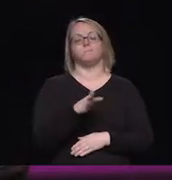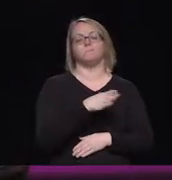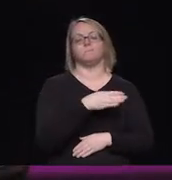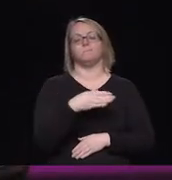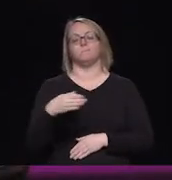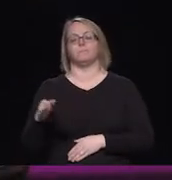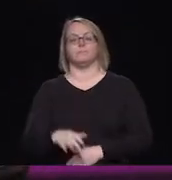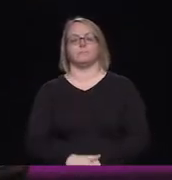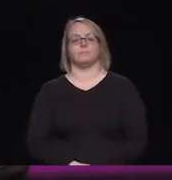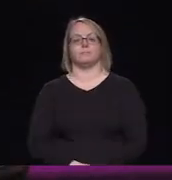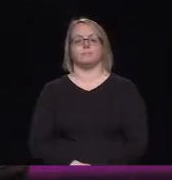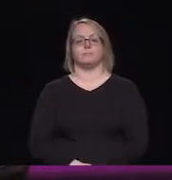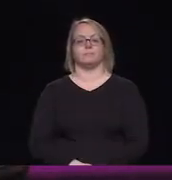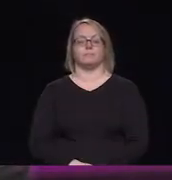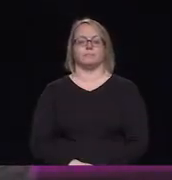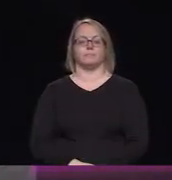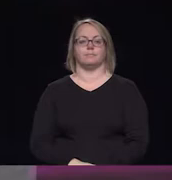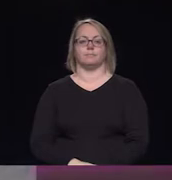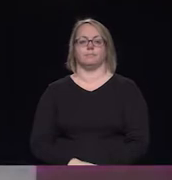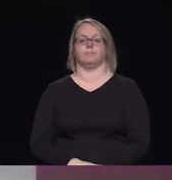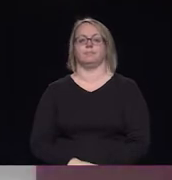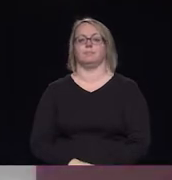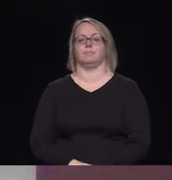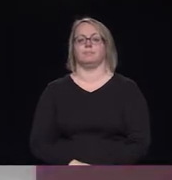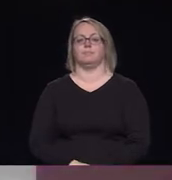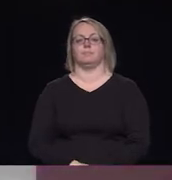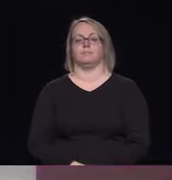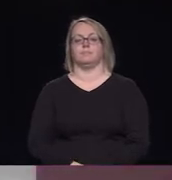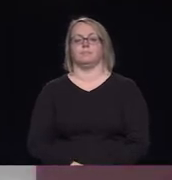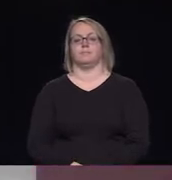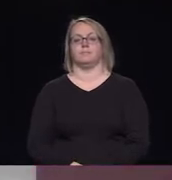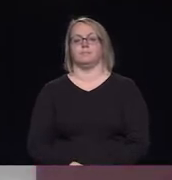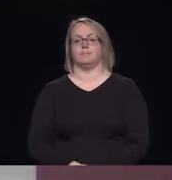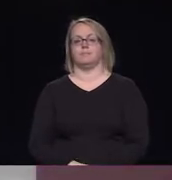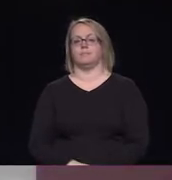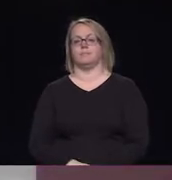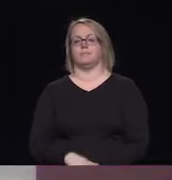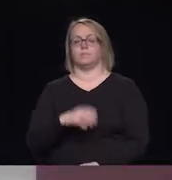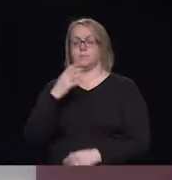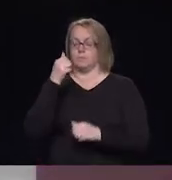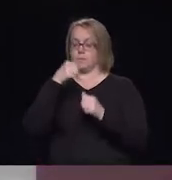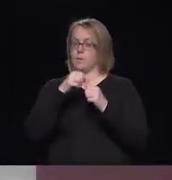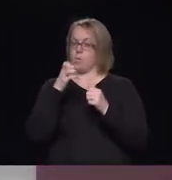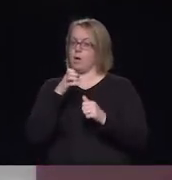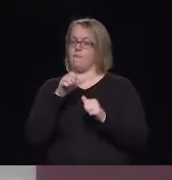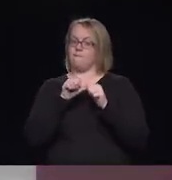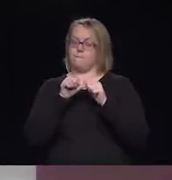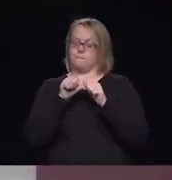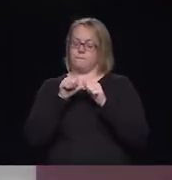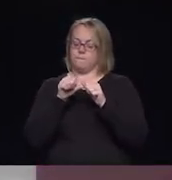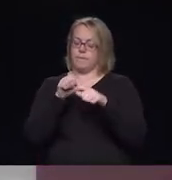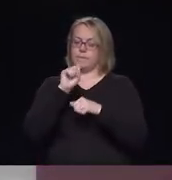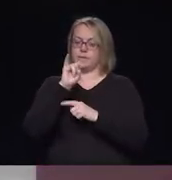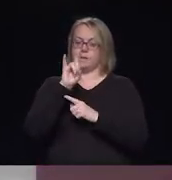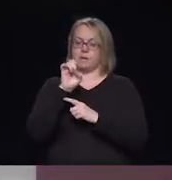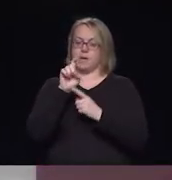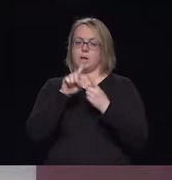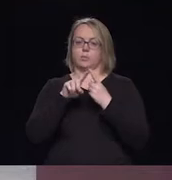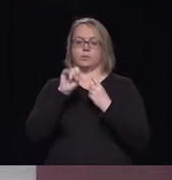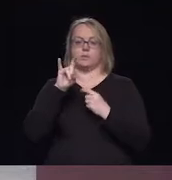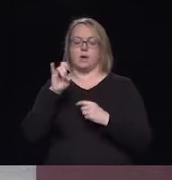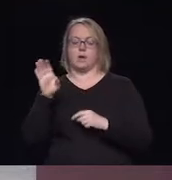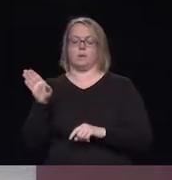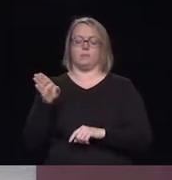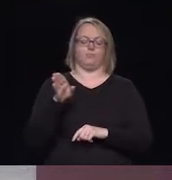And we're going to go to the bottom edge. We're going to use the same long side to side stroke using the wide